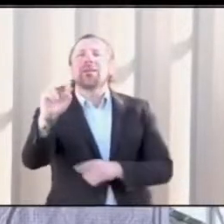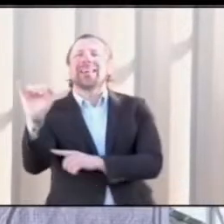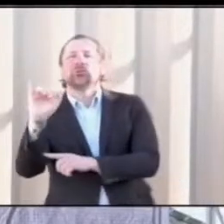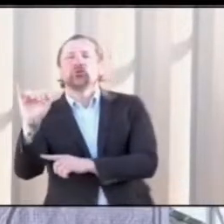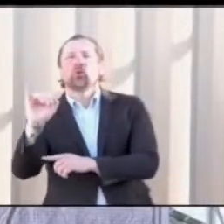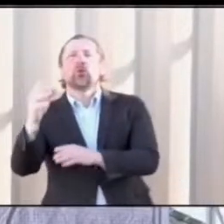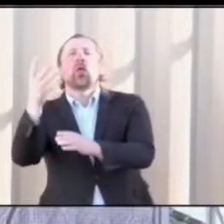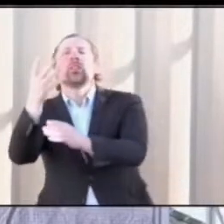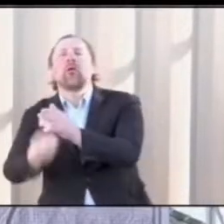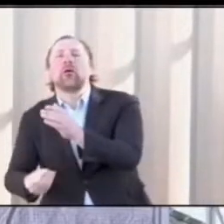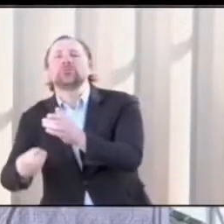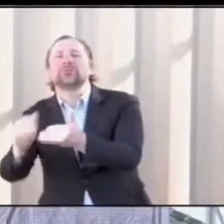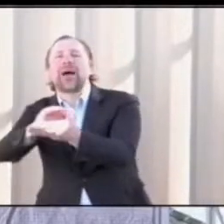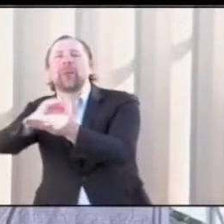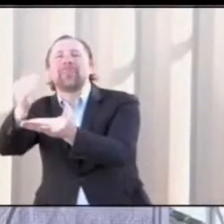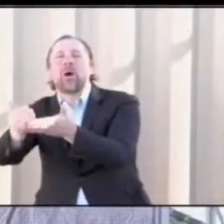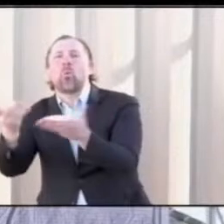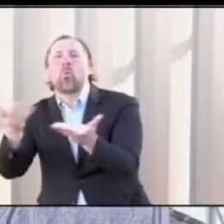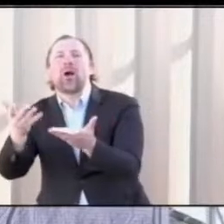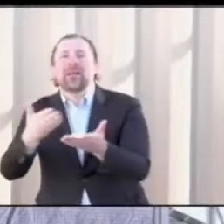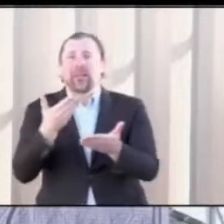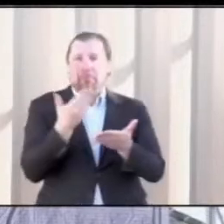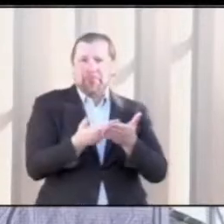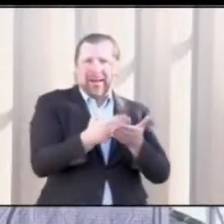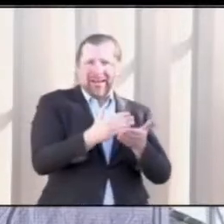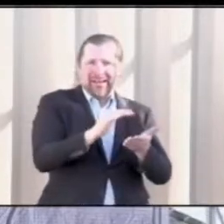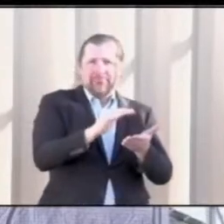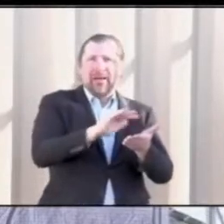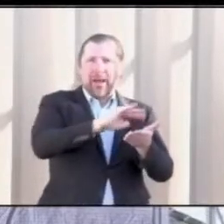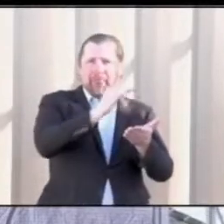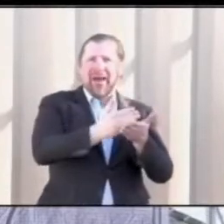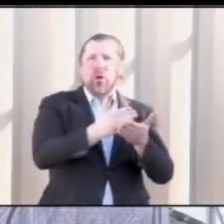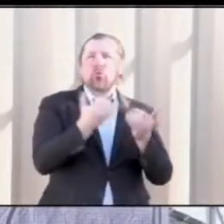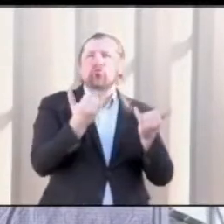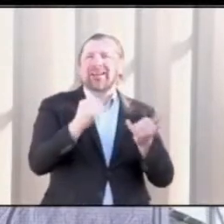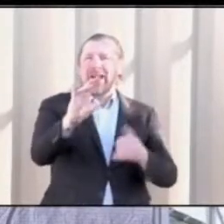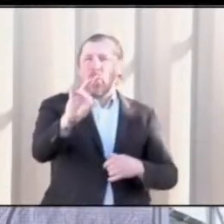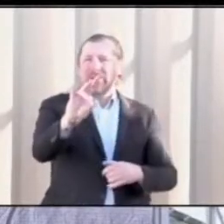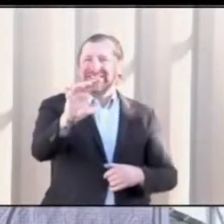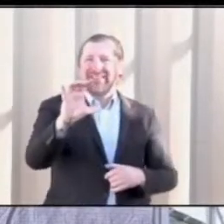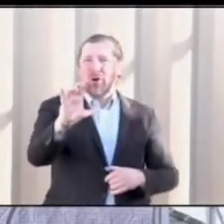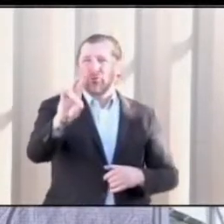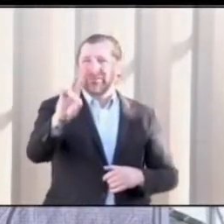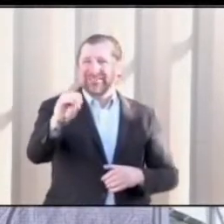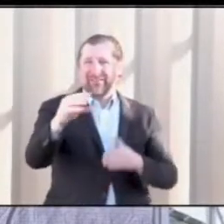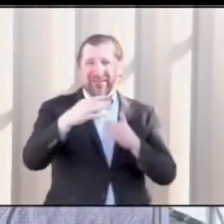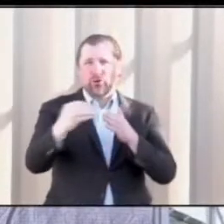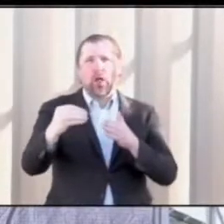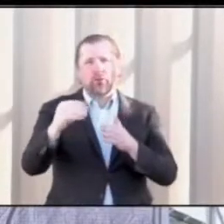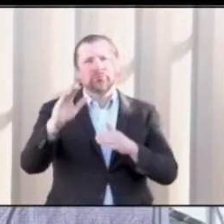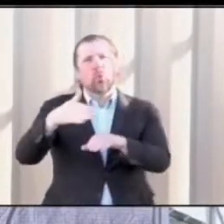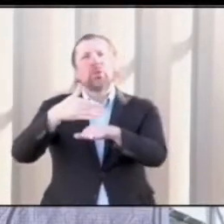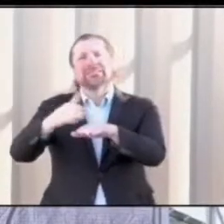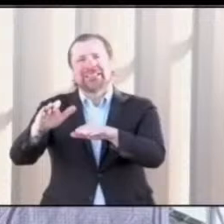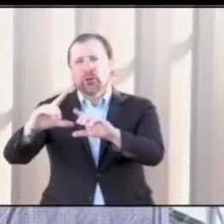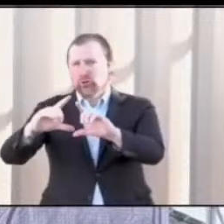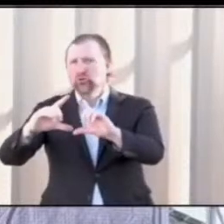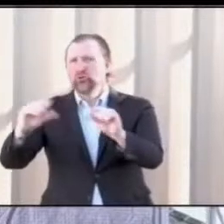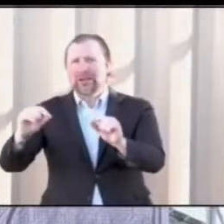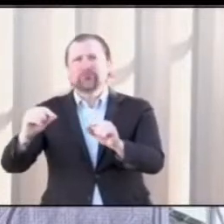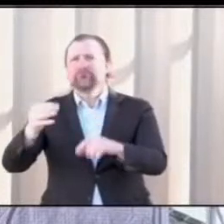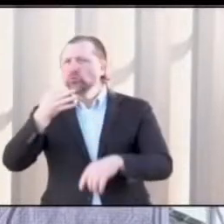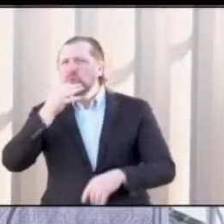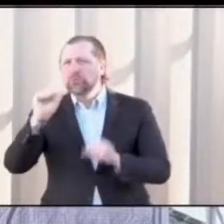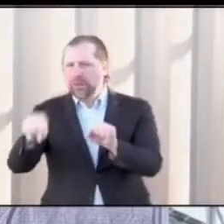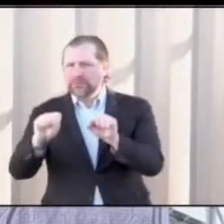only thing they'll disperse to you is $770. Now that amount would be dispersed right away. The rest will